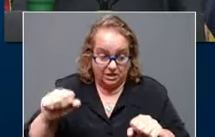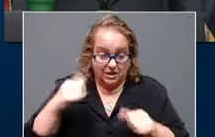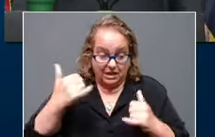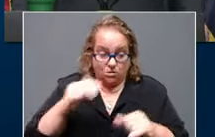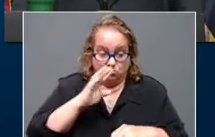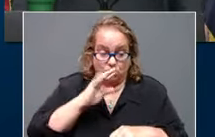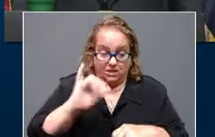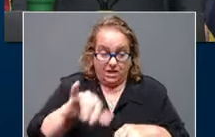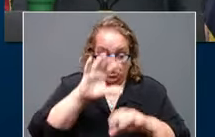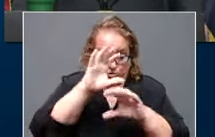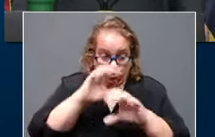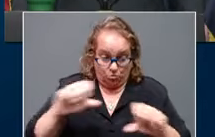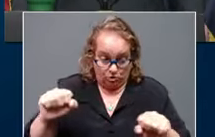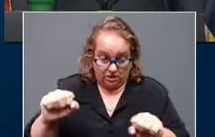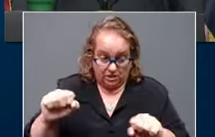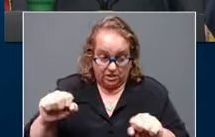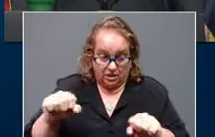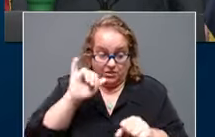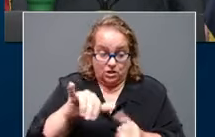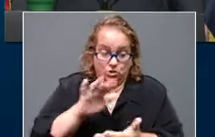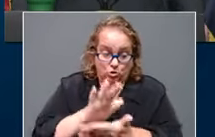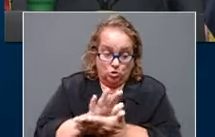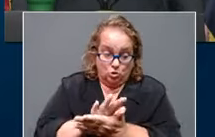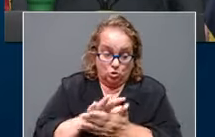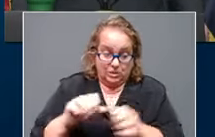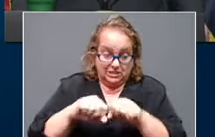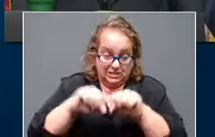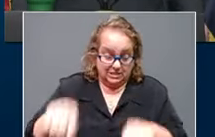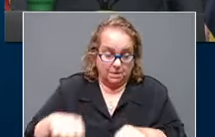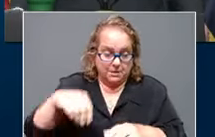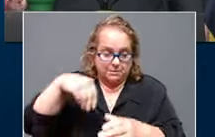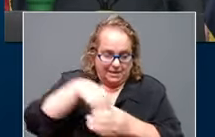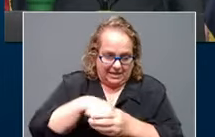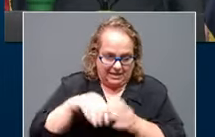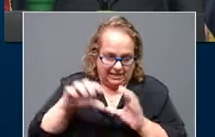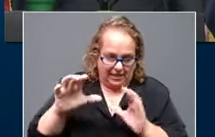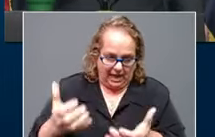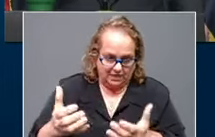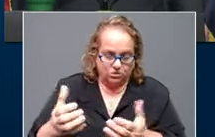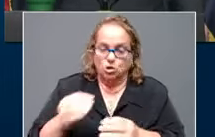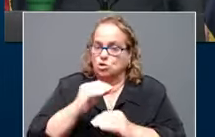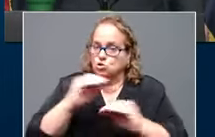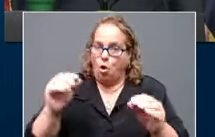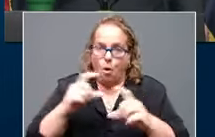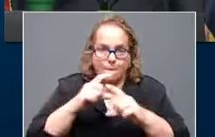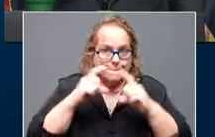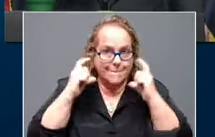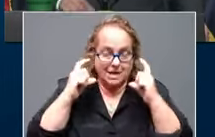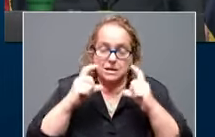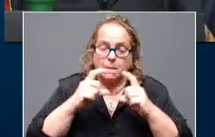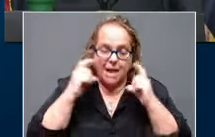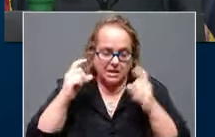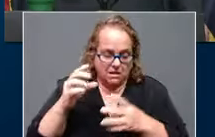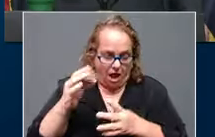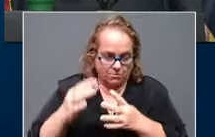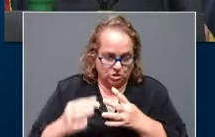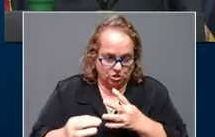95 positive students, 700 staff and students quarantined, 3